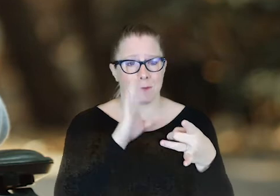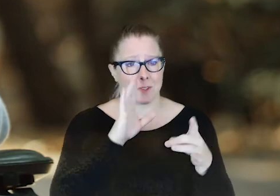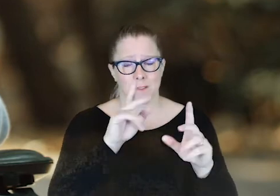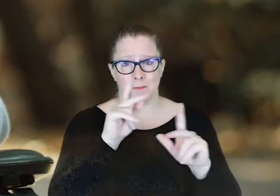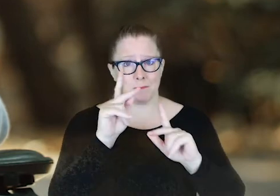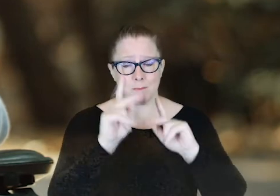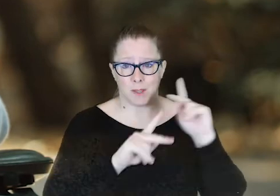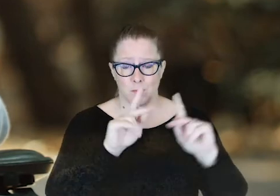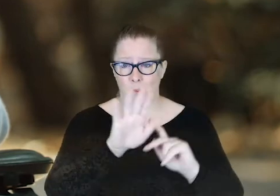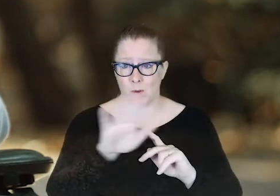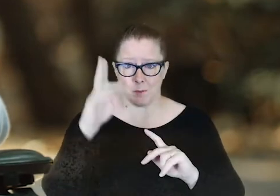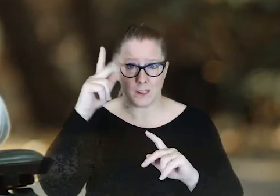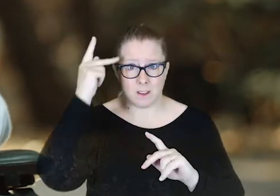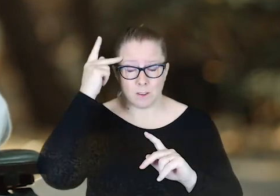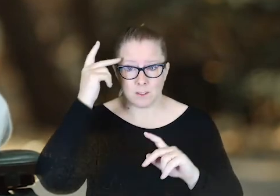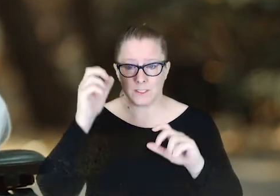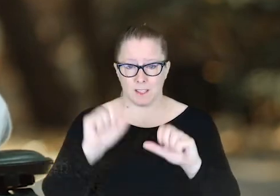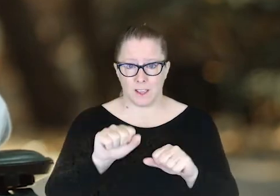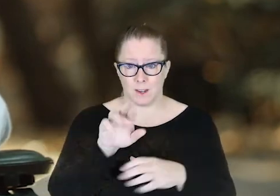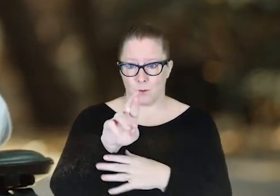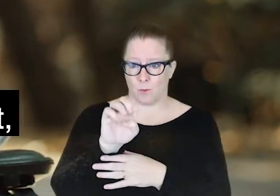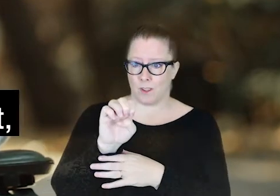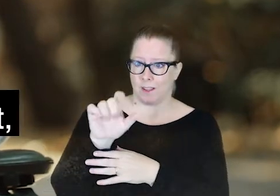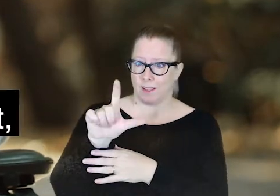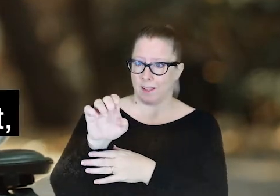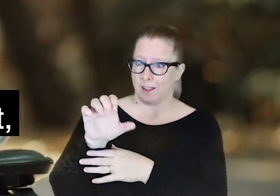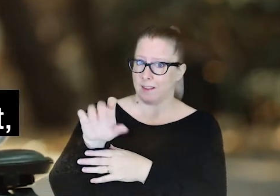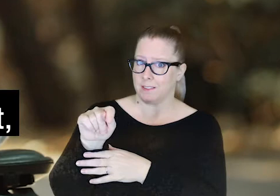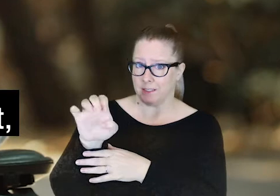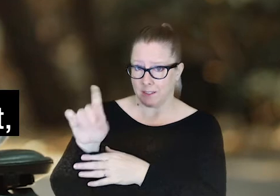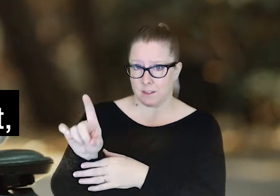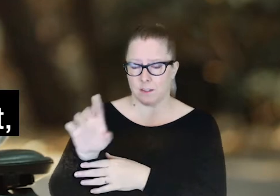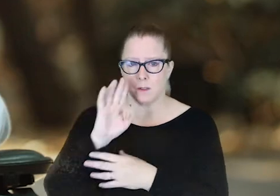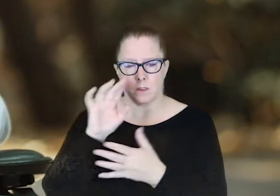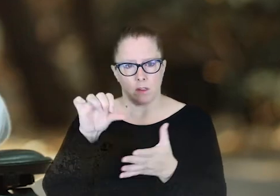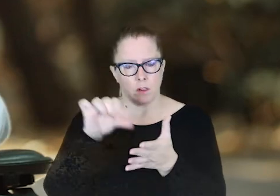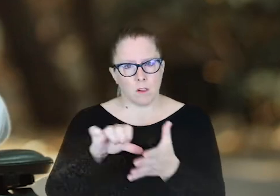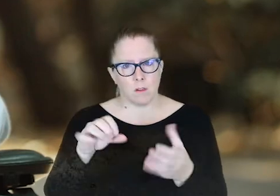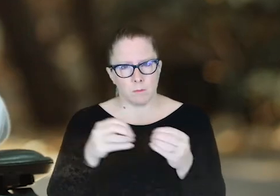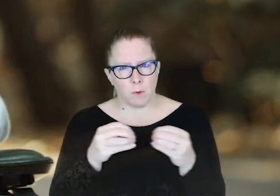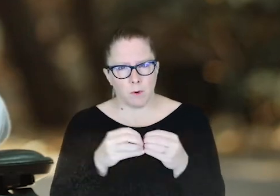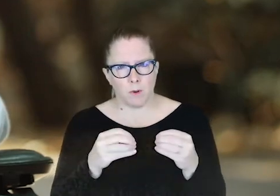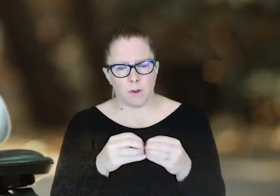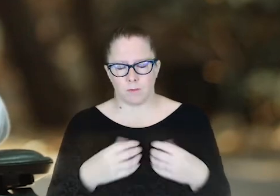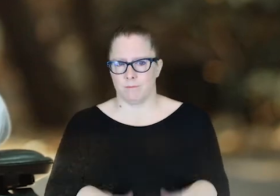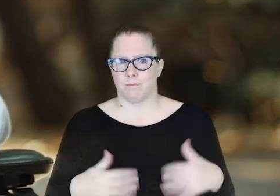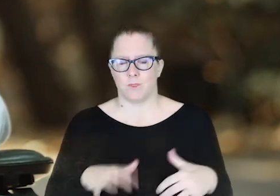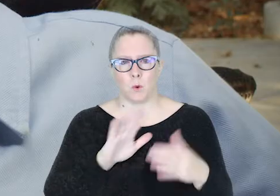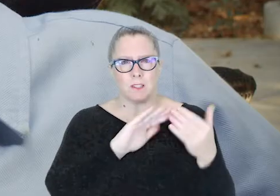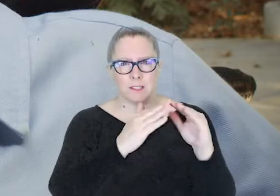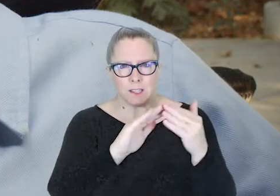from your customers. You'll be able to get reelected. You'll be able to get a bigger impact. You'll be able to do